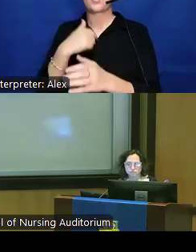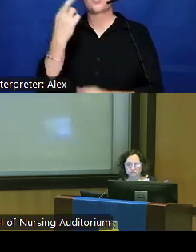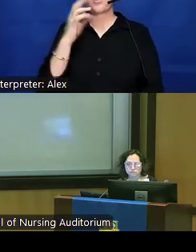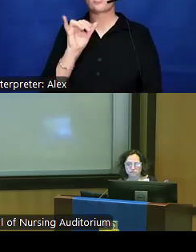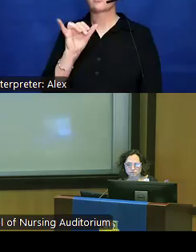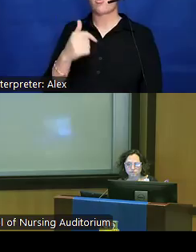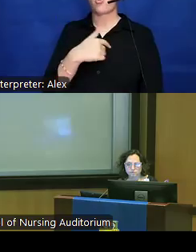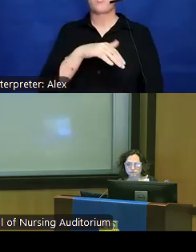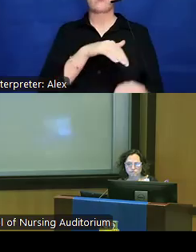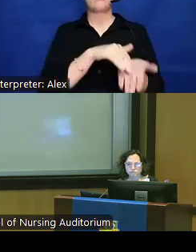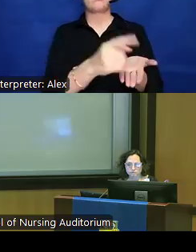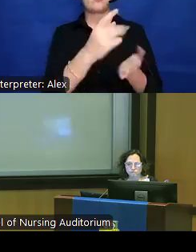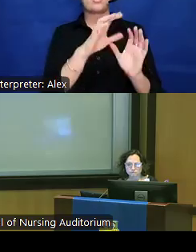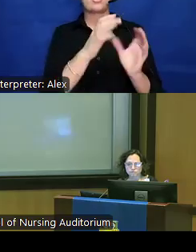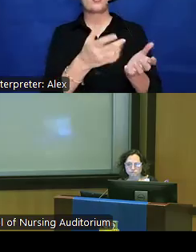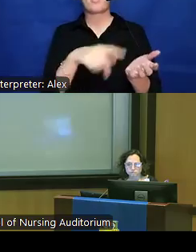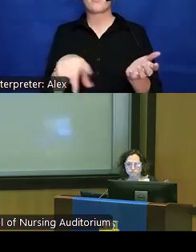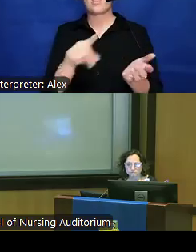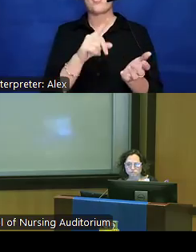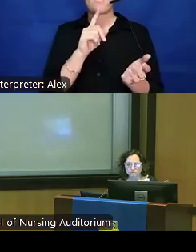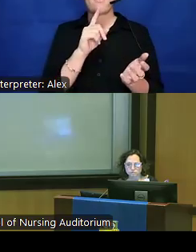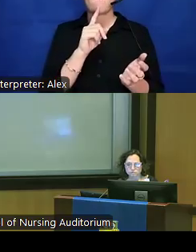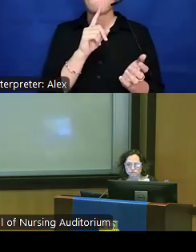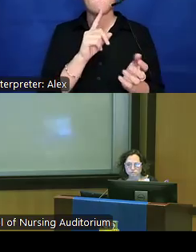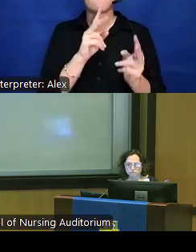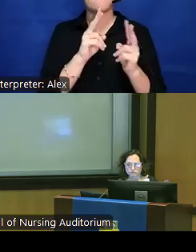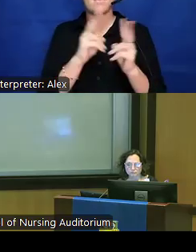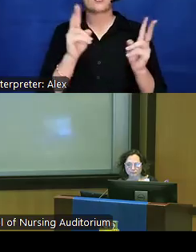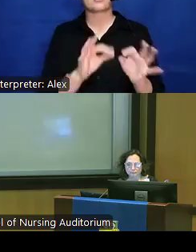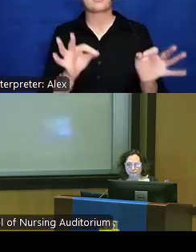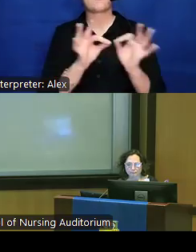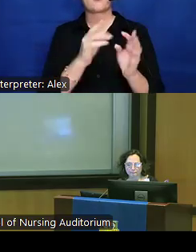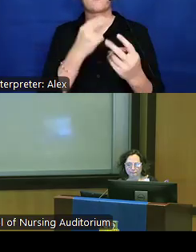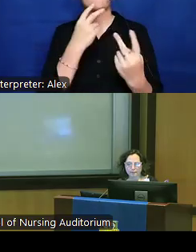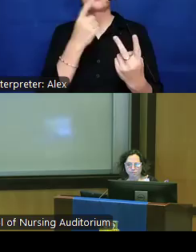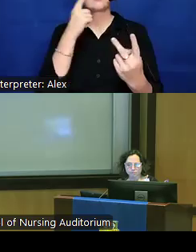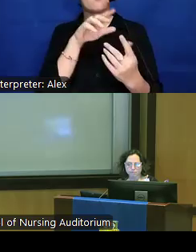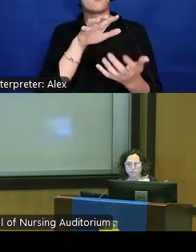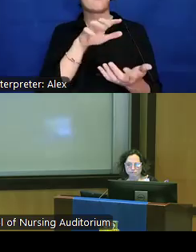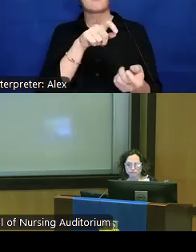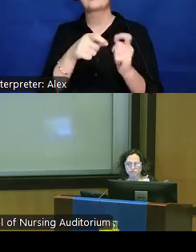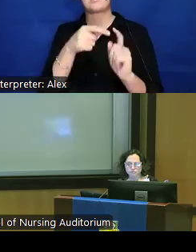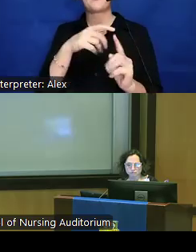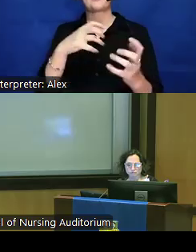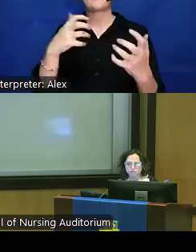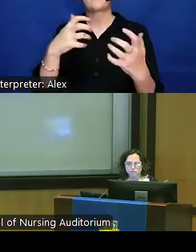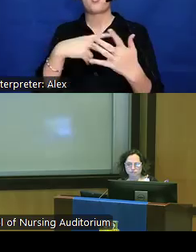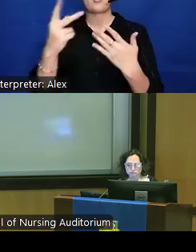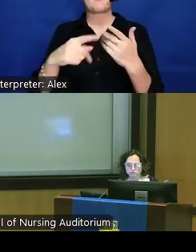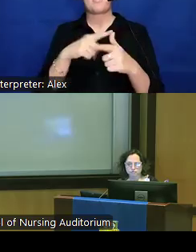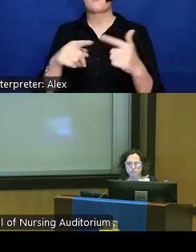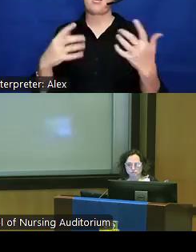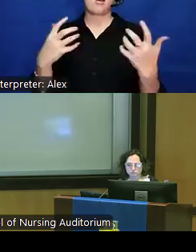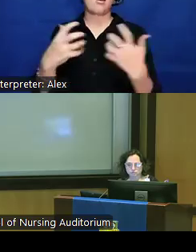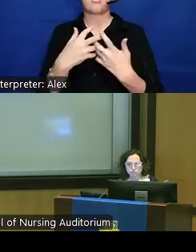out. And they were such critical voices in helping us adapt a program and make it acceptable across the